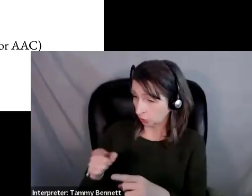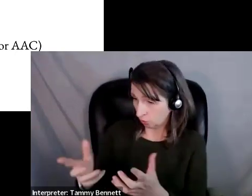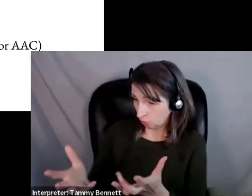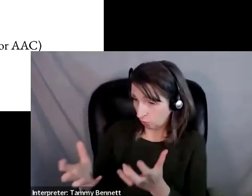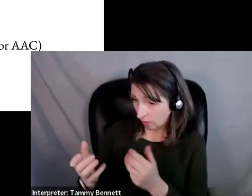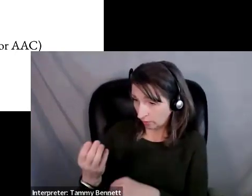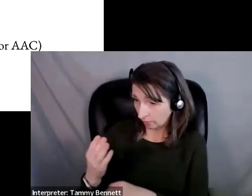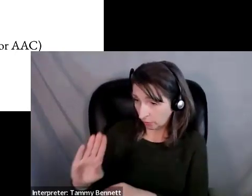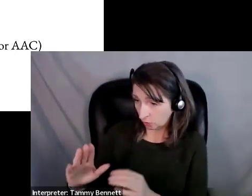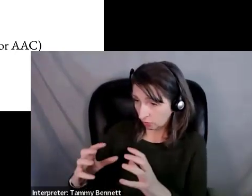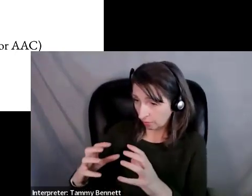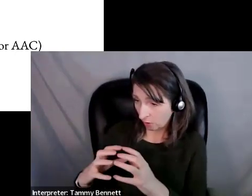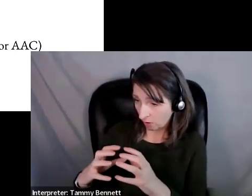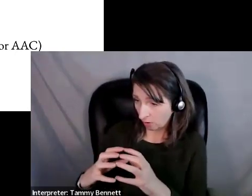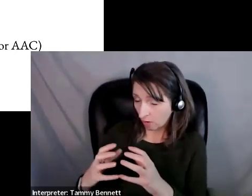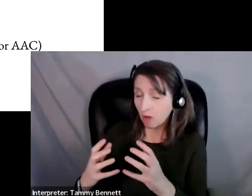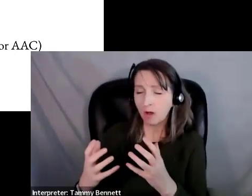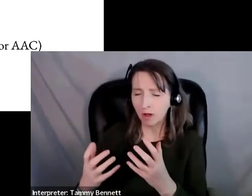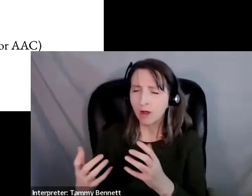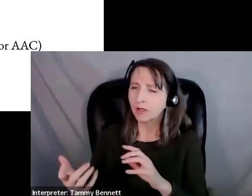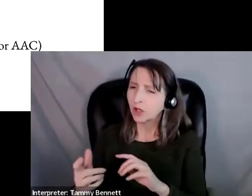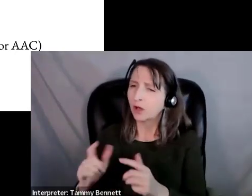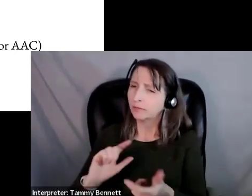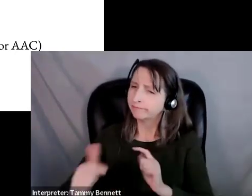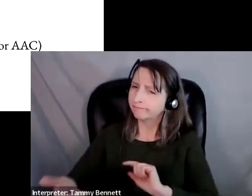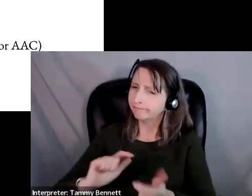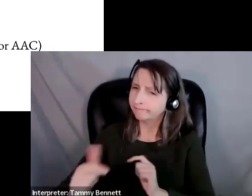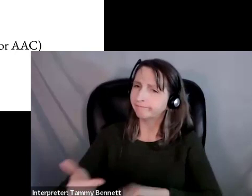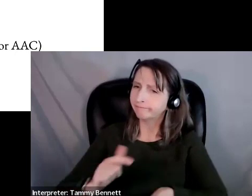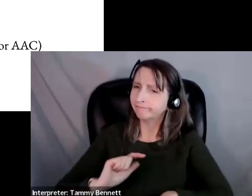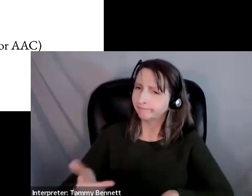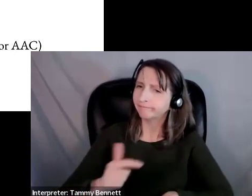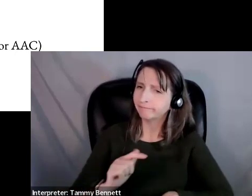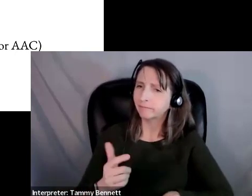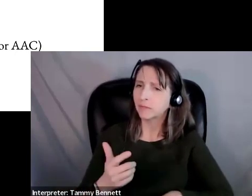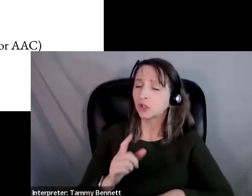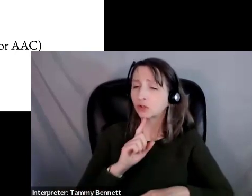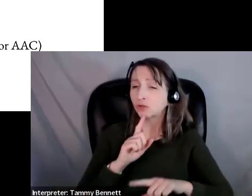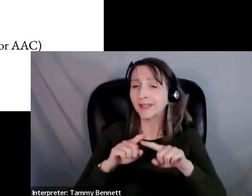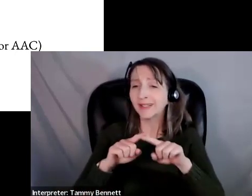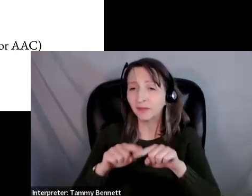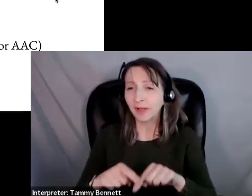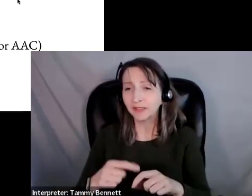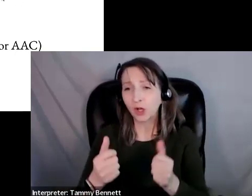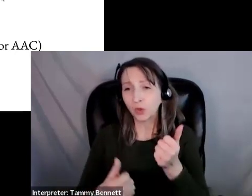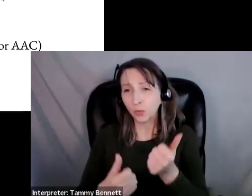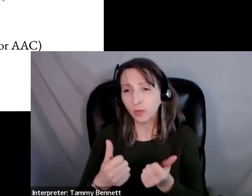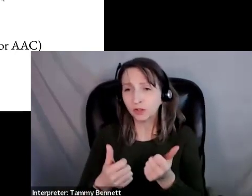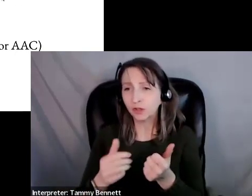again, it's going to go back and forth depending on how they, what modality they are choosing.